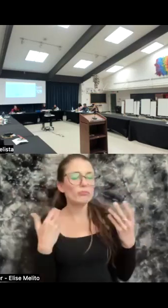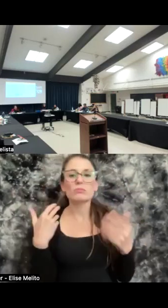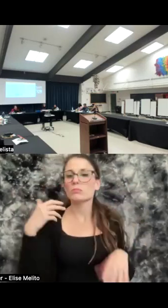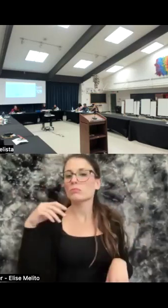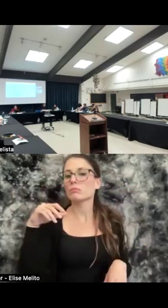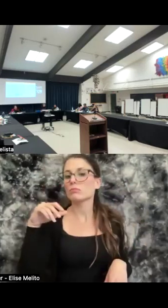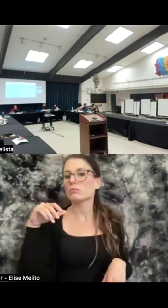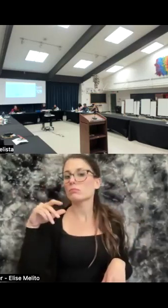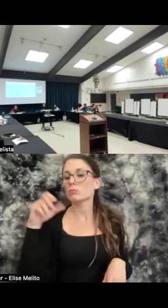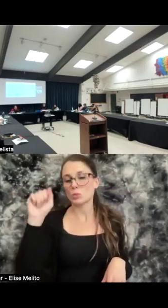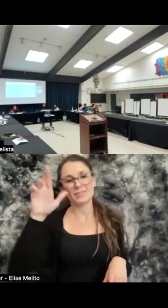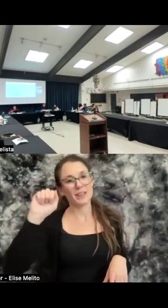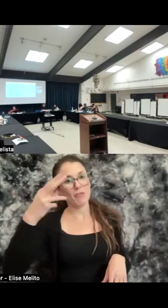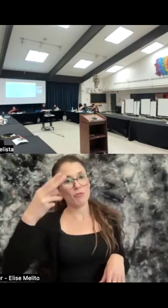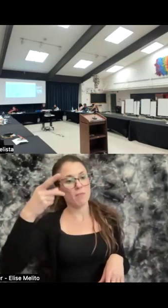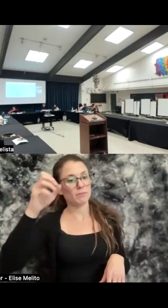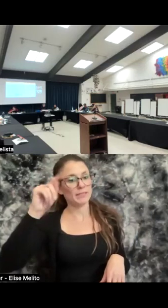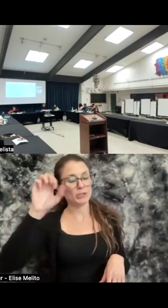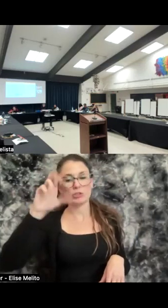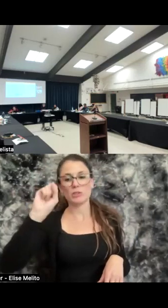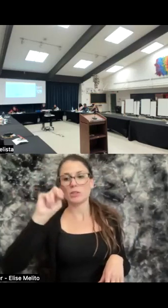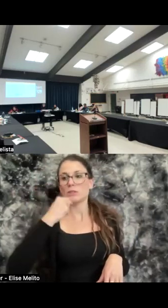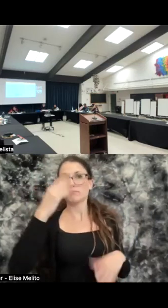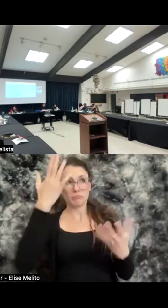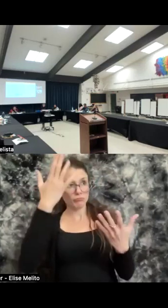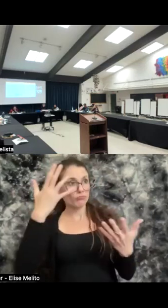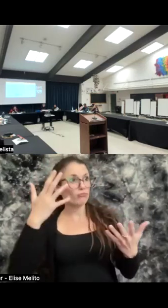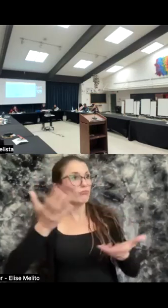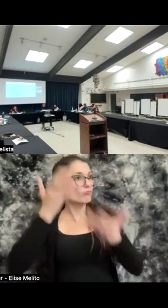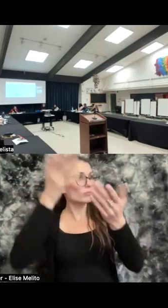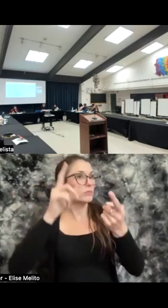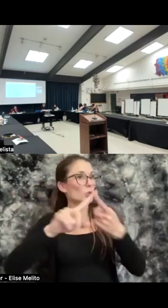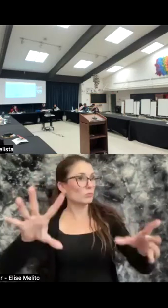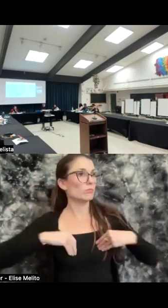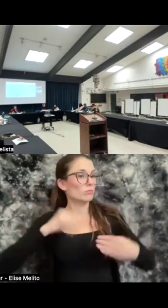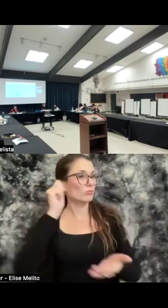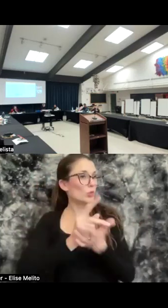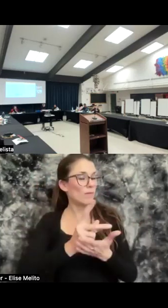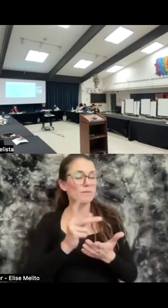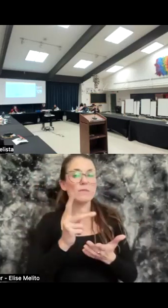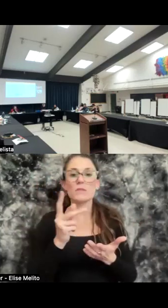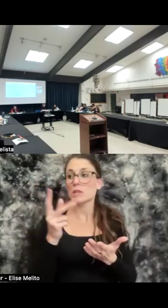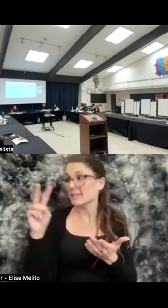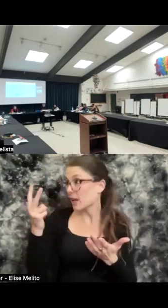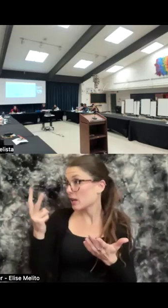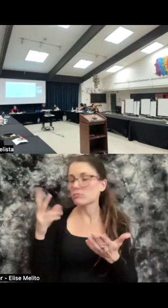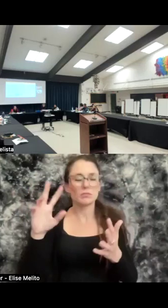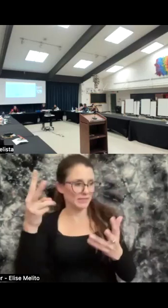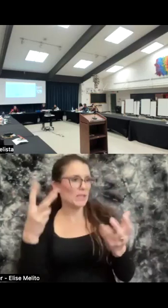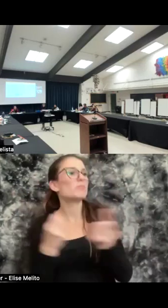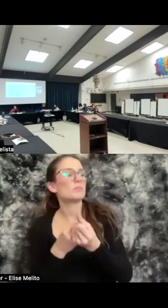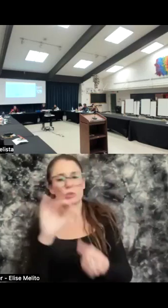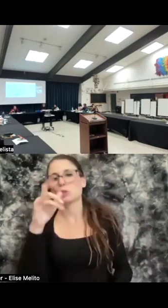So Sarah Peterson moves to approve the motion. Is there a second? Well, second. Okay, and